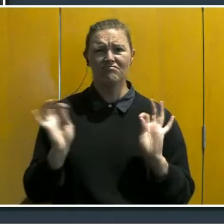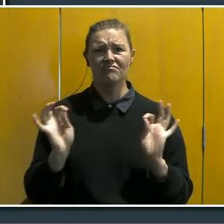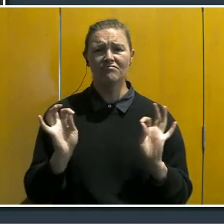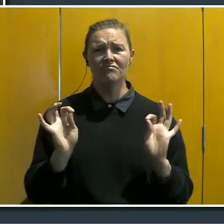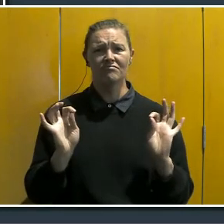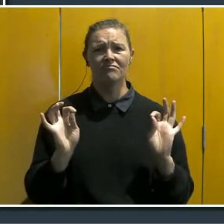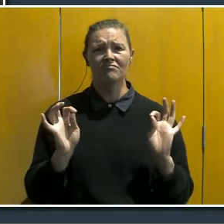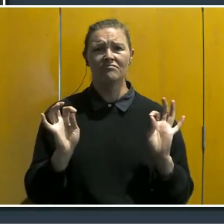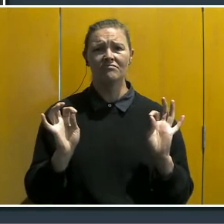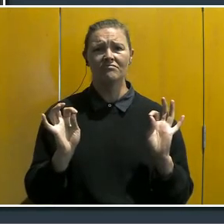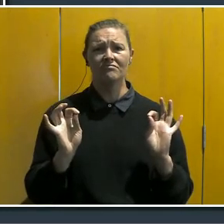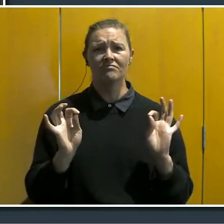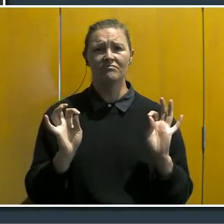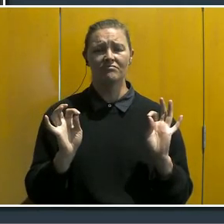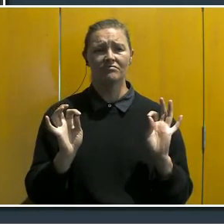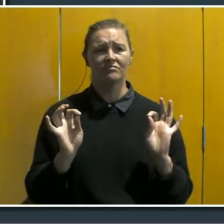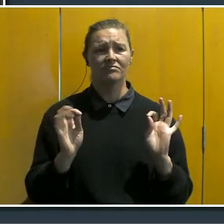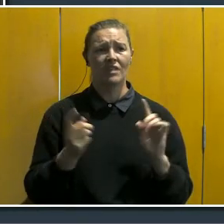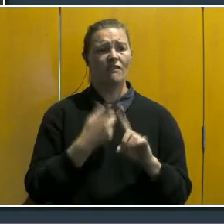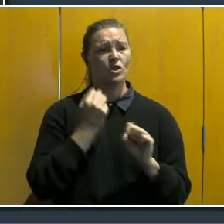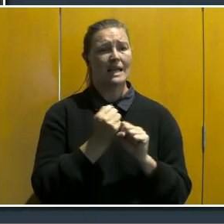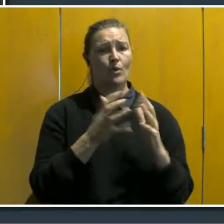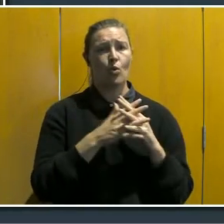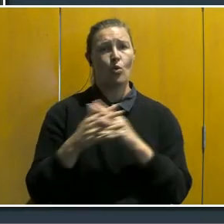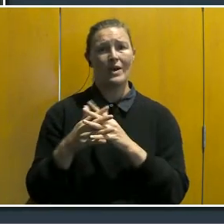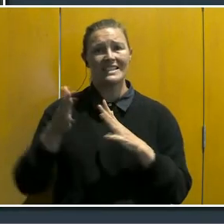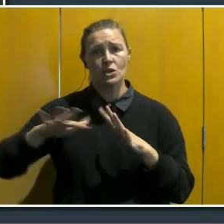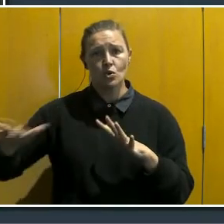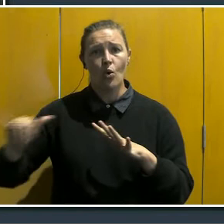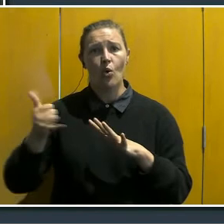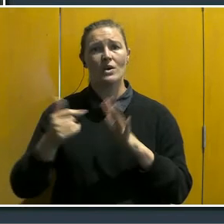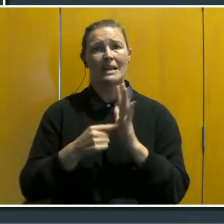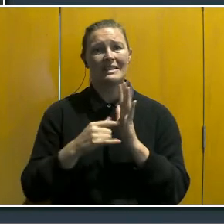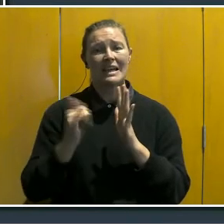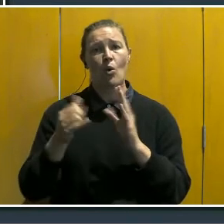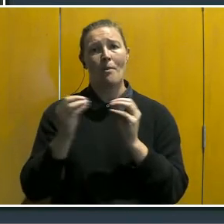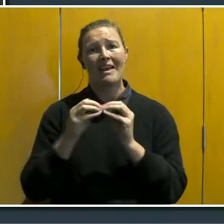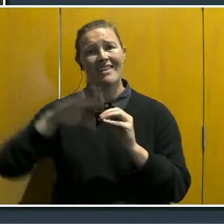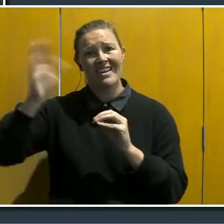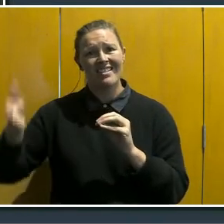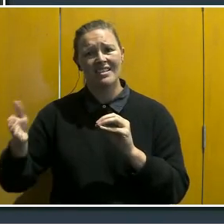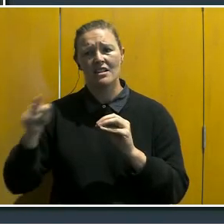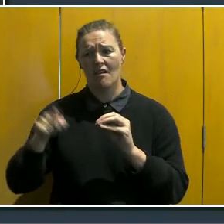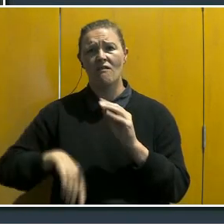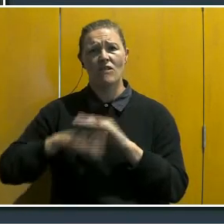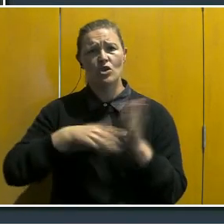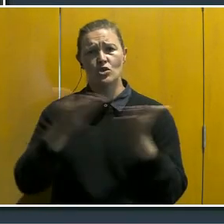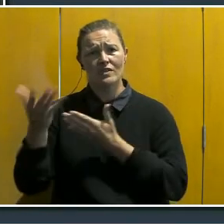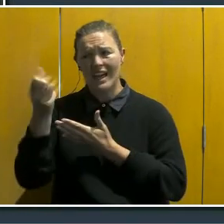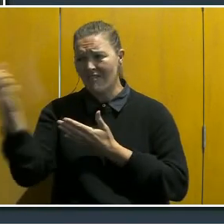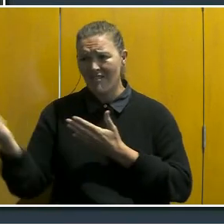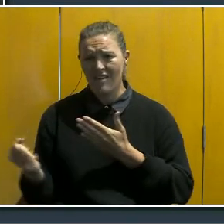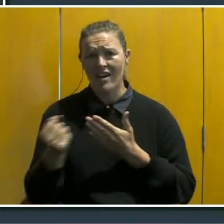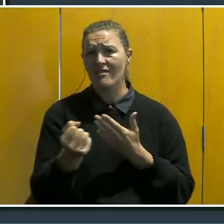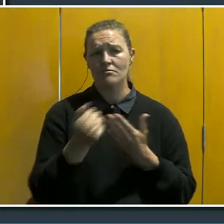in any way similar to one in, for example, say West Shore or Mariwa or Tamati or Bluff Hill, all of which are fully serviced